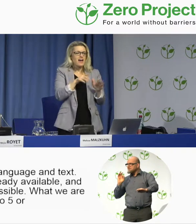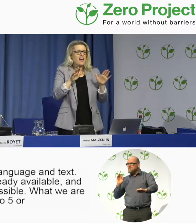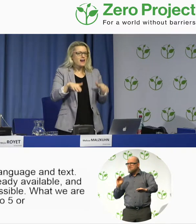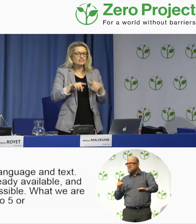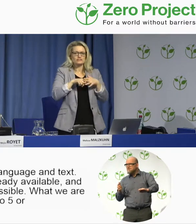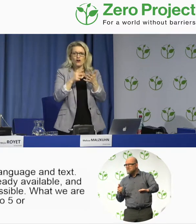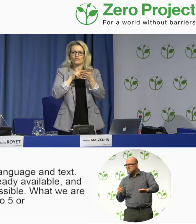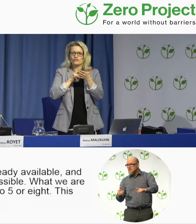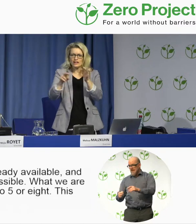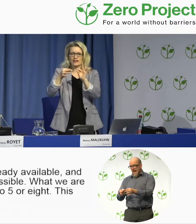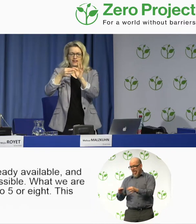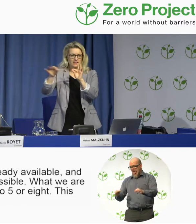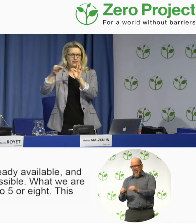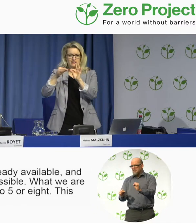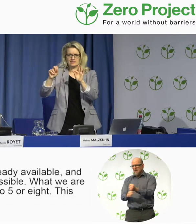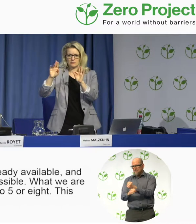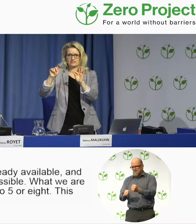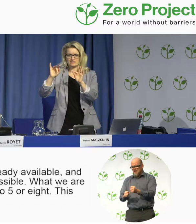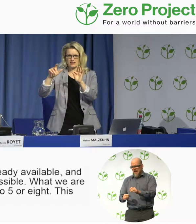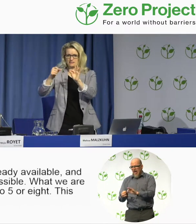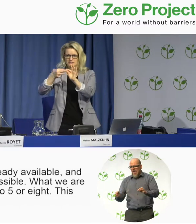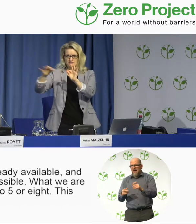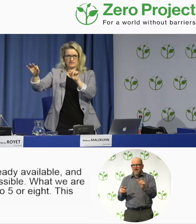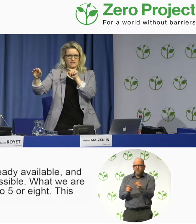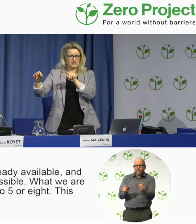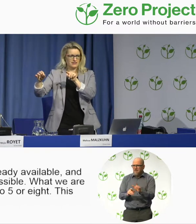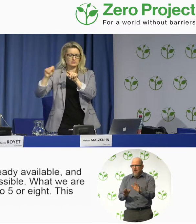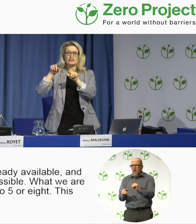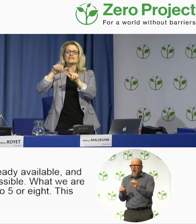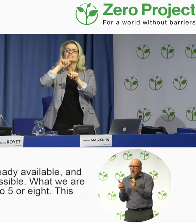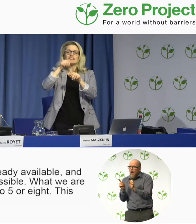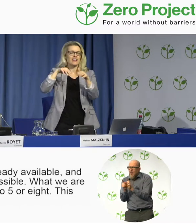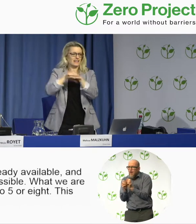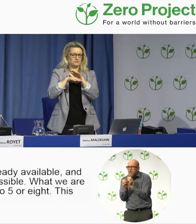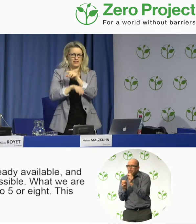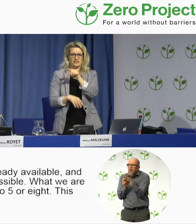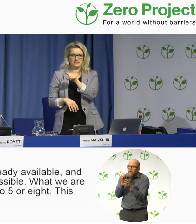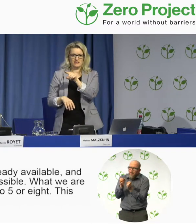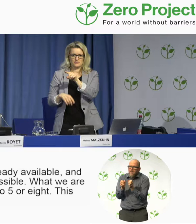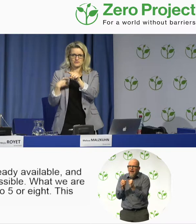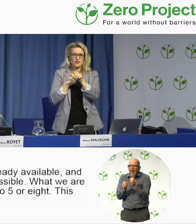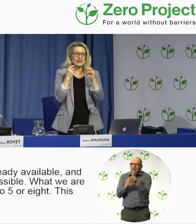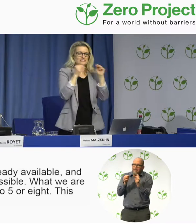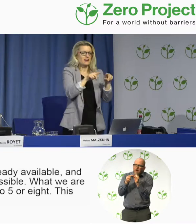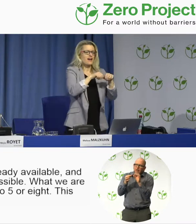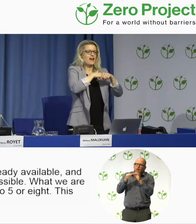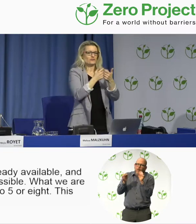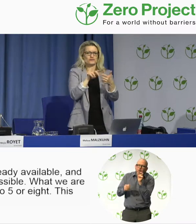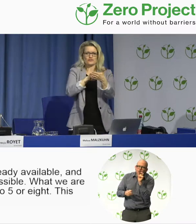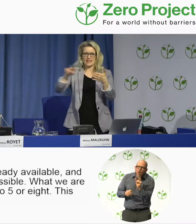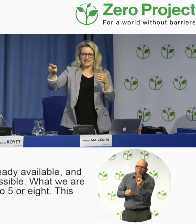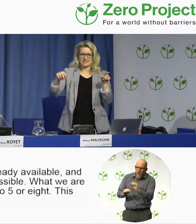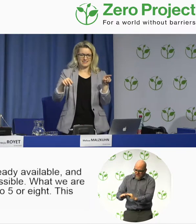population at this age are considered emergent readers. They aren't proficient readers yet, so they can't rely on captions.